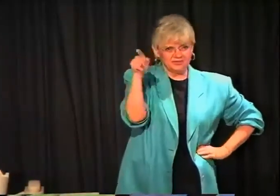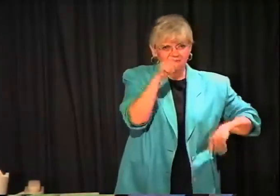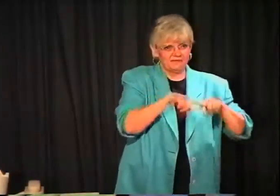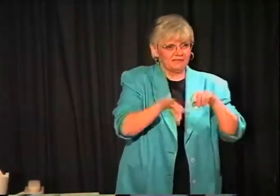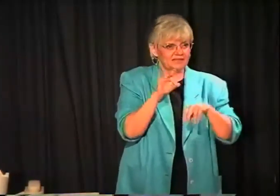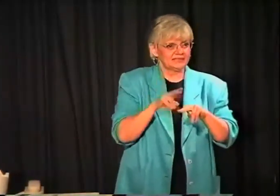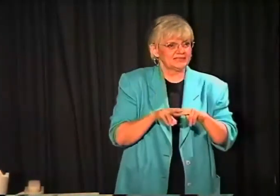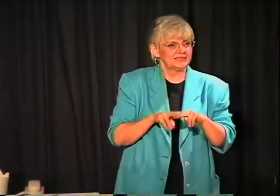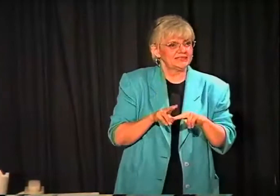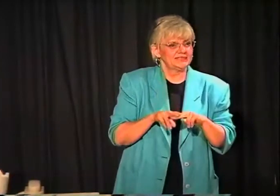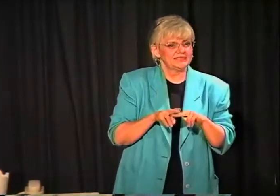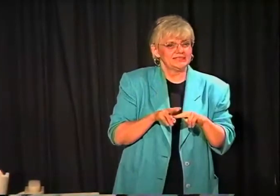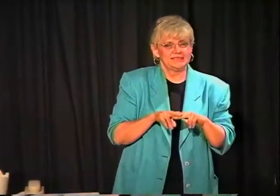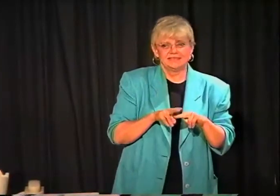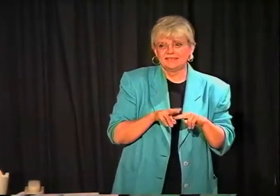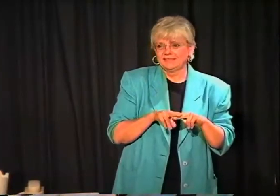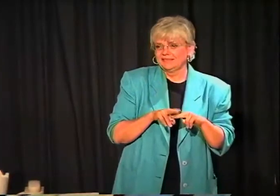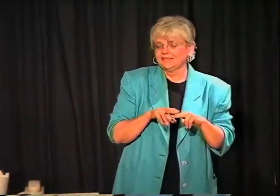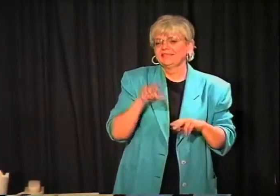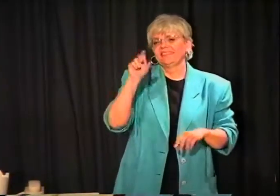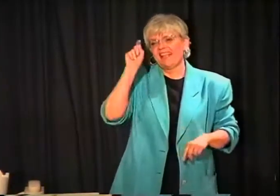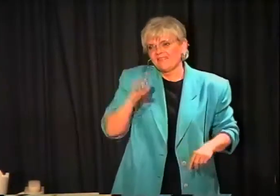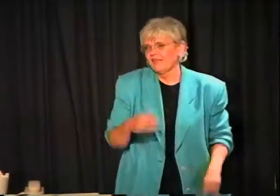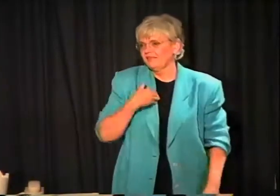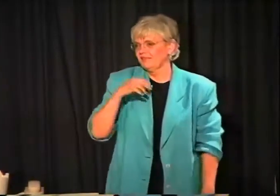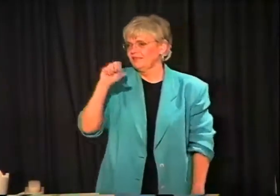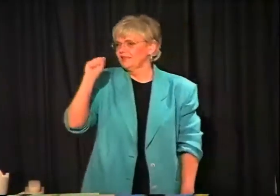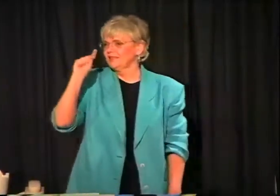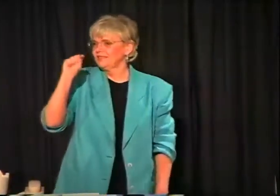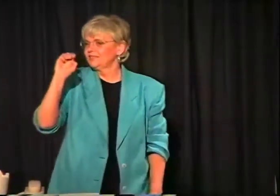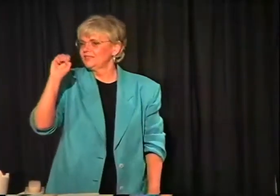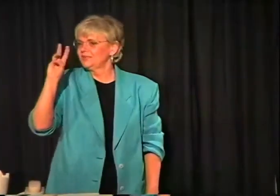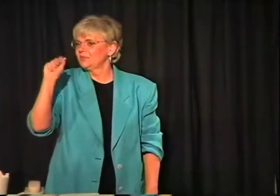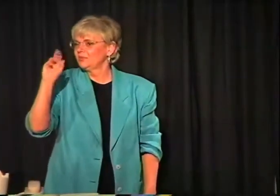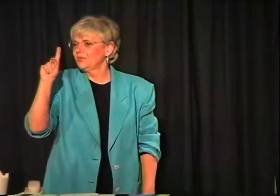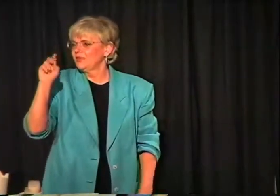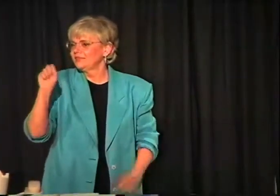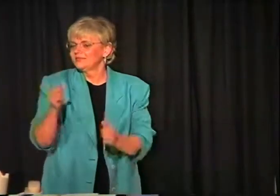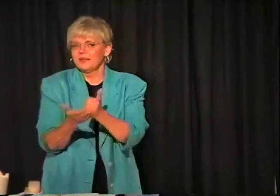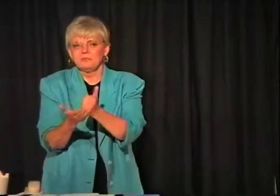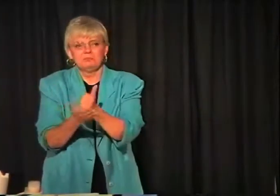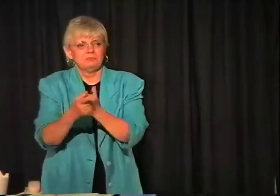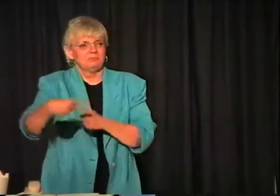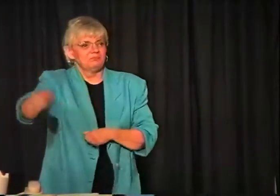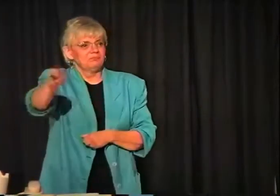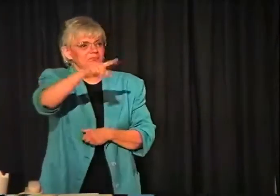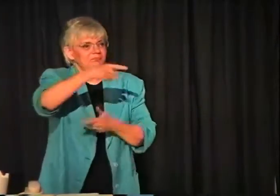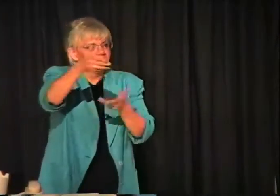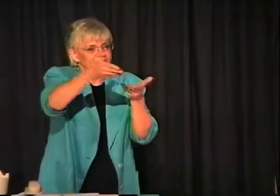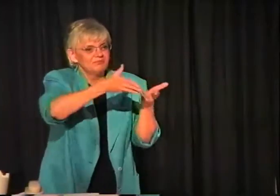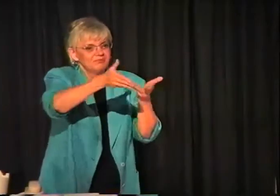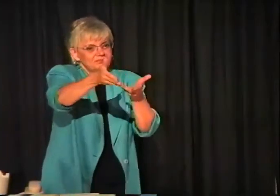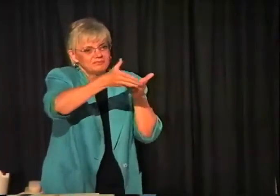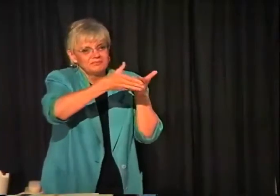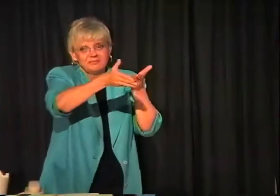That's why planes are always late. They're late taking off because it takes so long for hearing people to find their seats. It takes